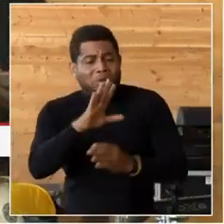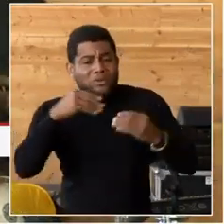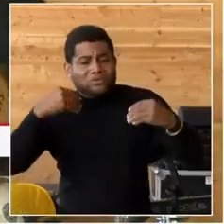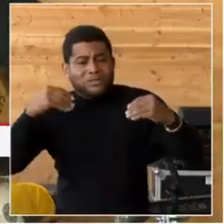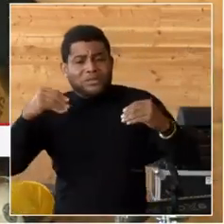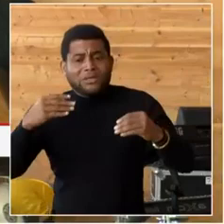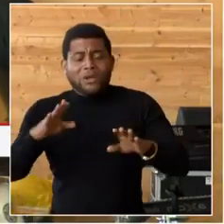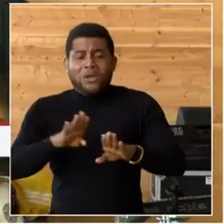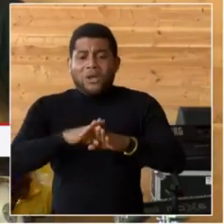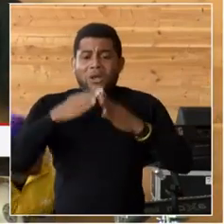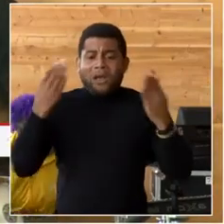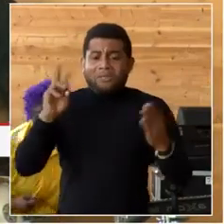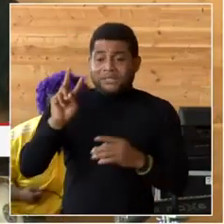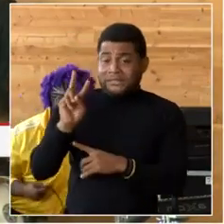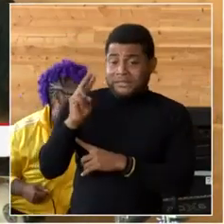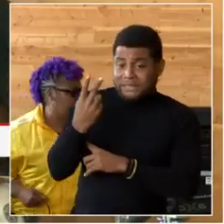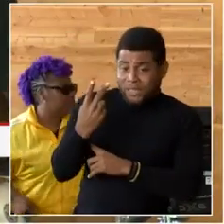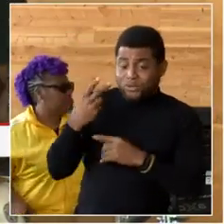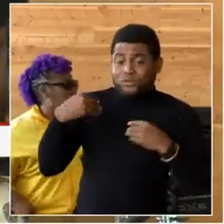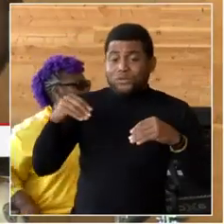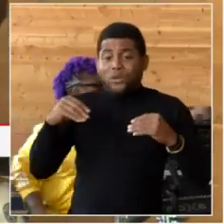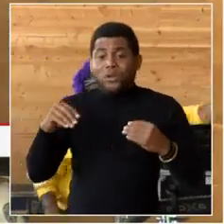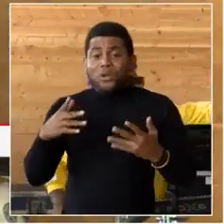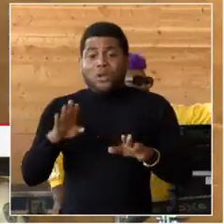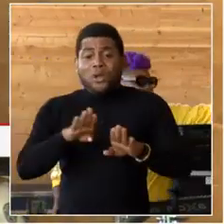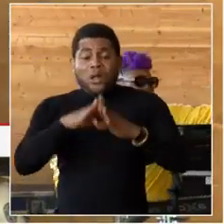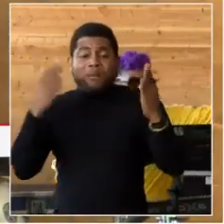opening second stores, opening second